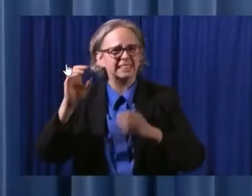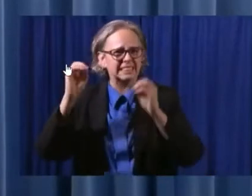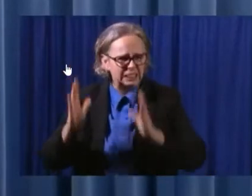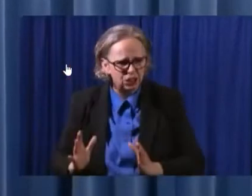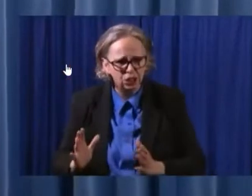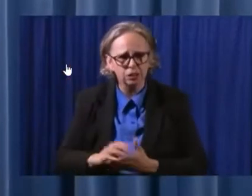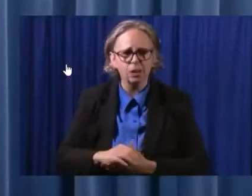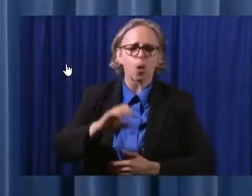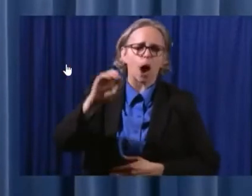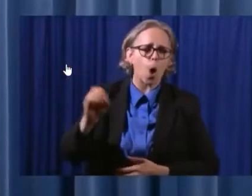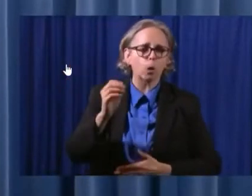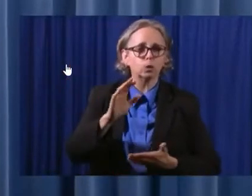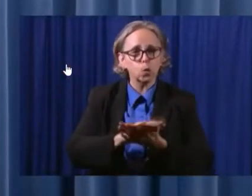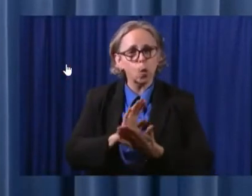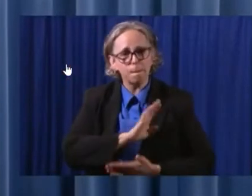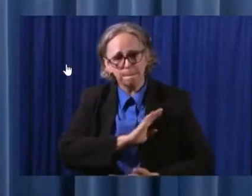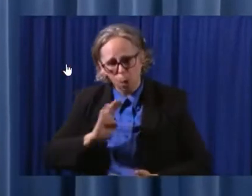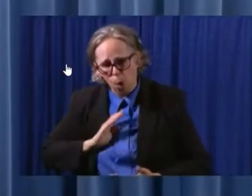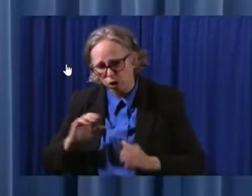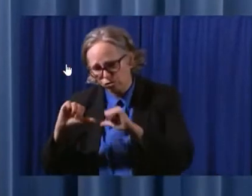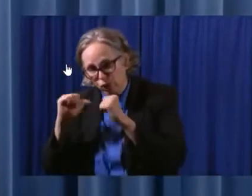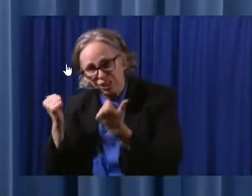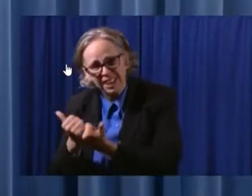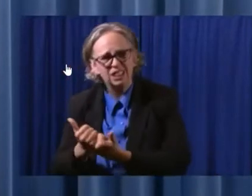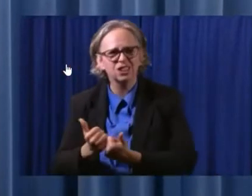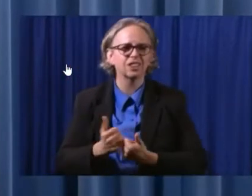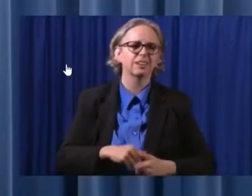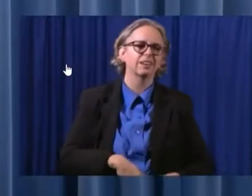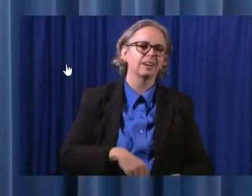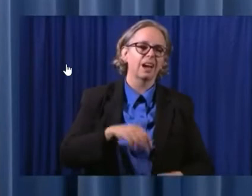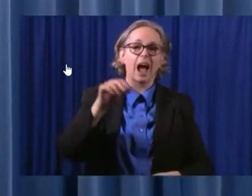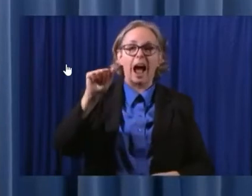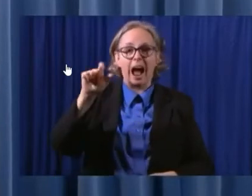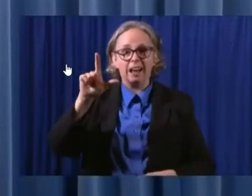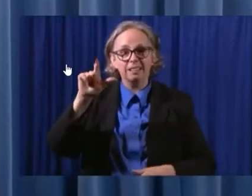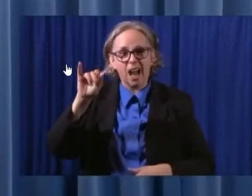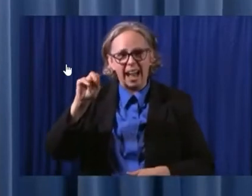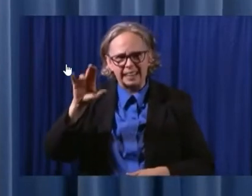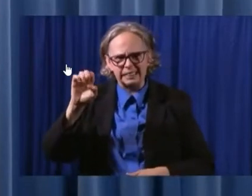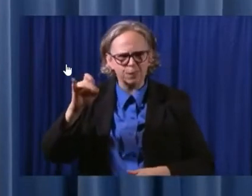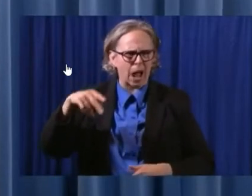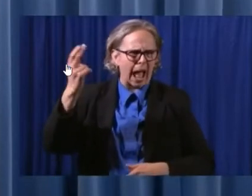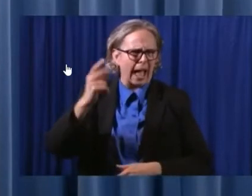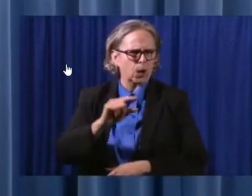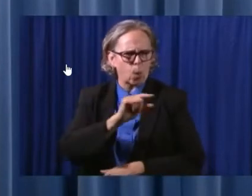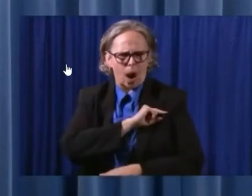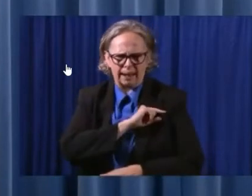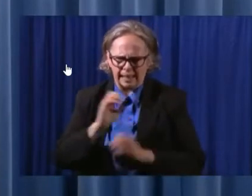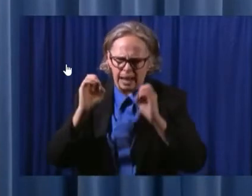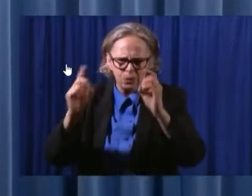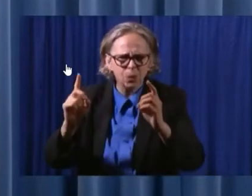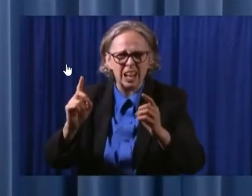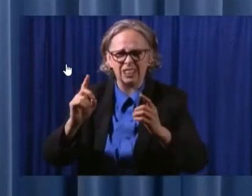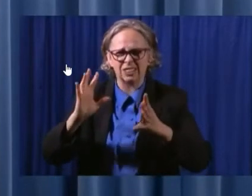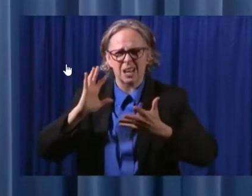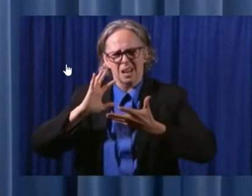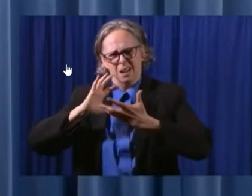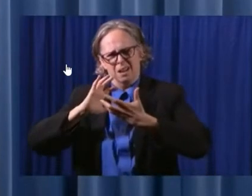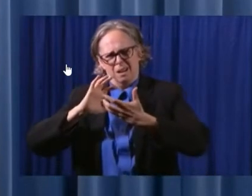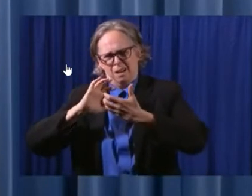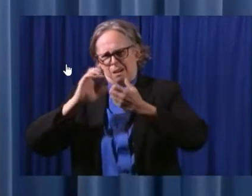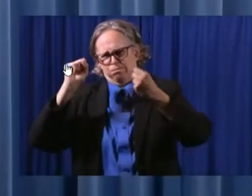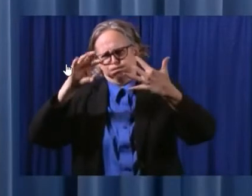Ohio Association of School Business Officials, the Alliance for High Quality Education, the Ohio Association of Career Tech Education. And again, with